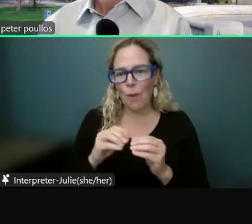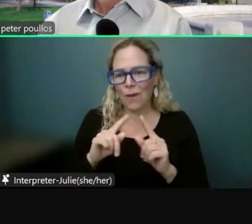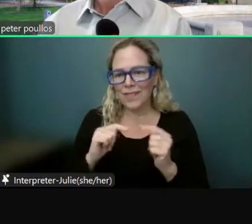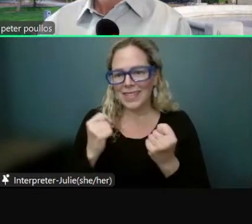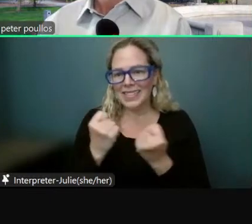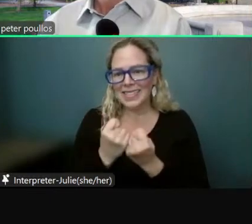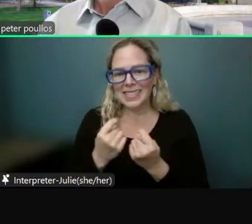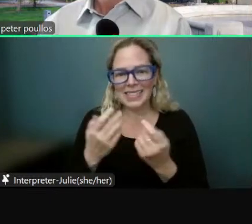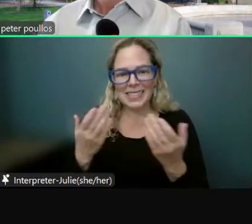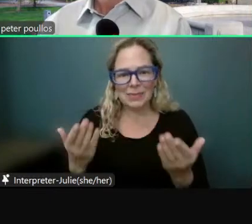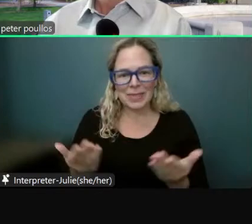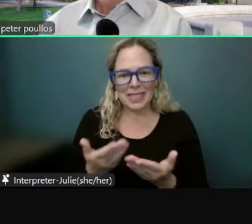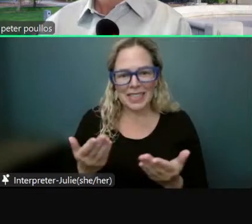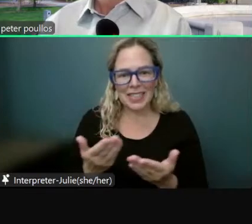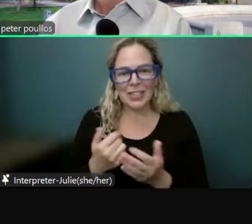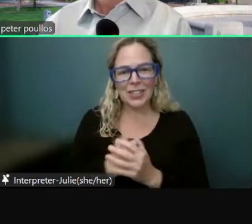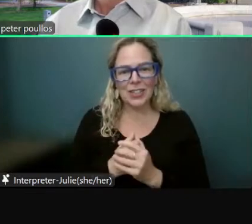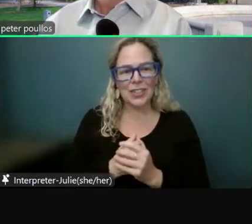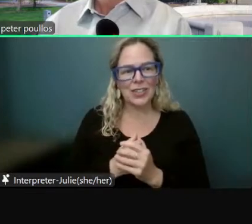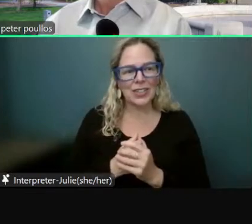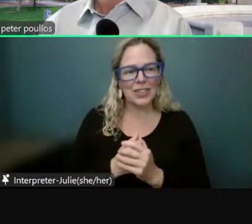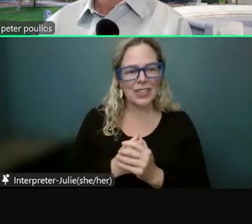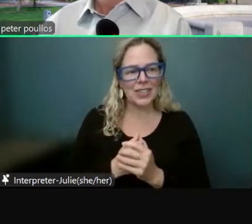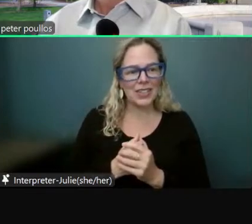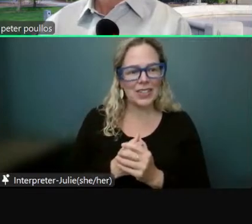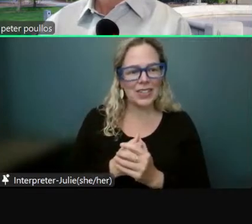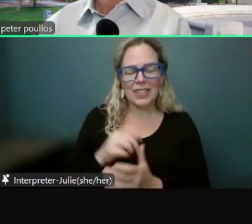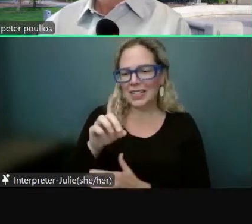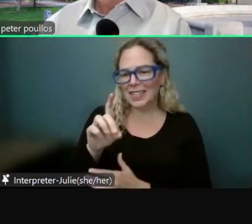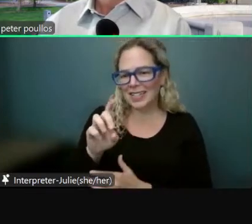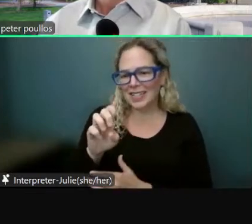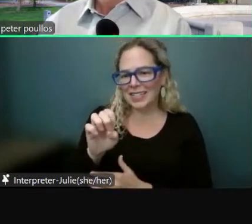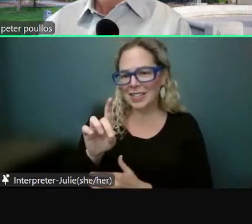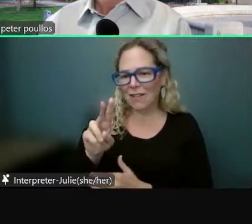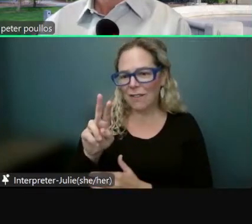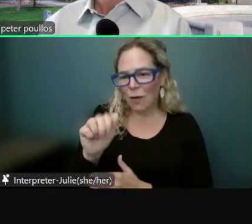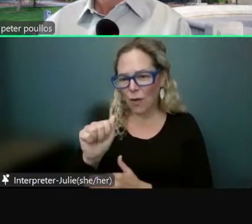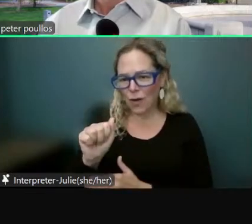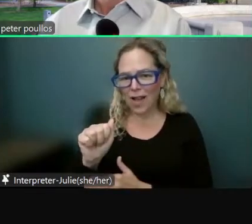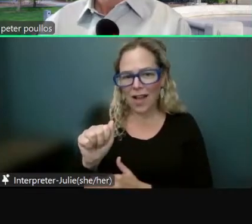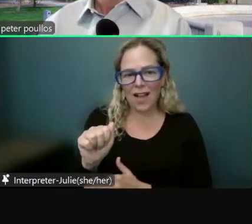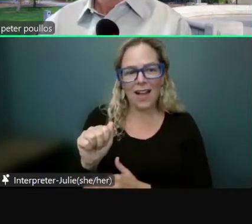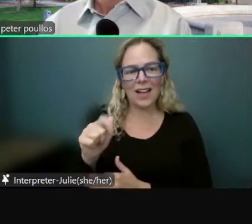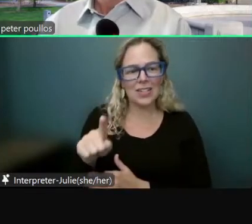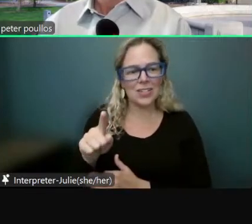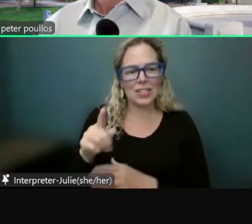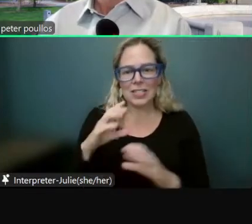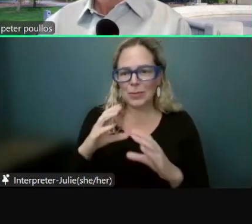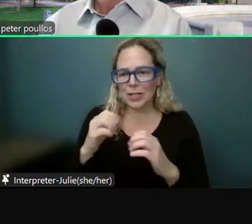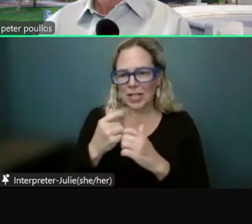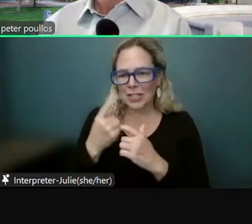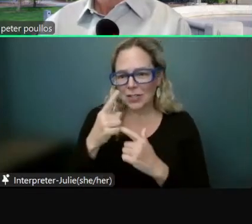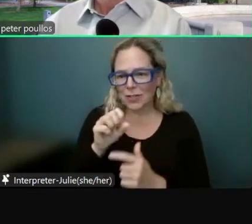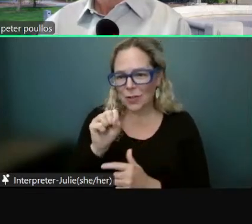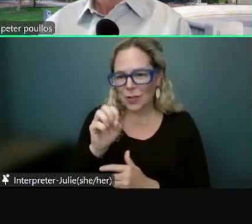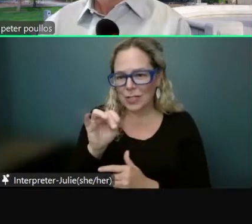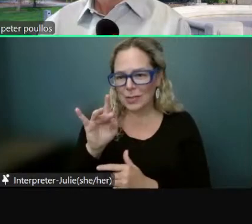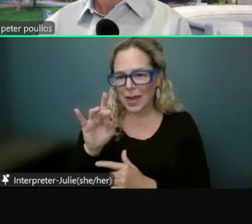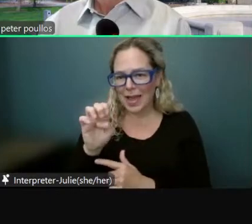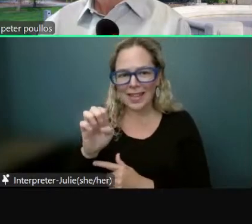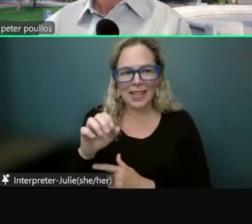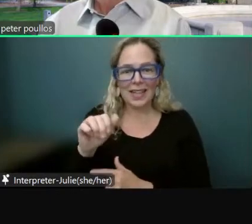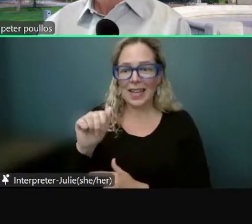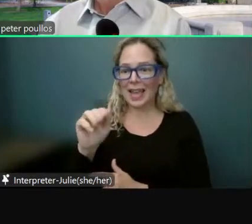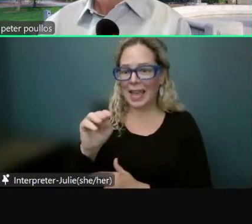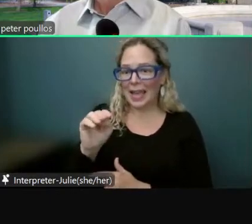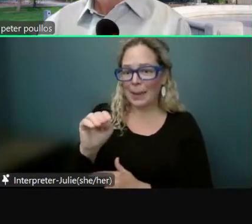Devora Gathari, who does communications and strategy for SMATI. Amy Thomas, web